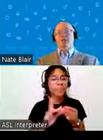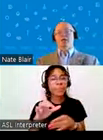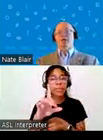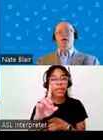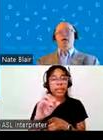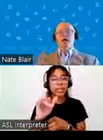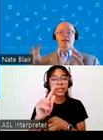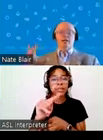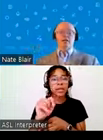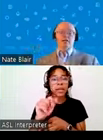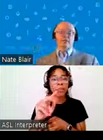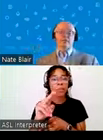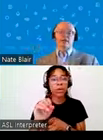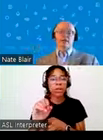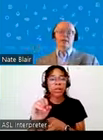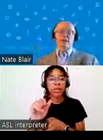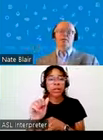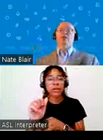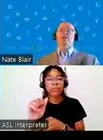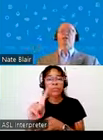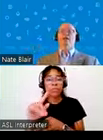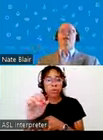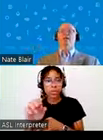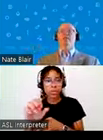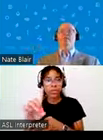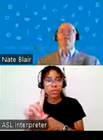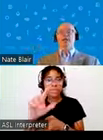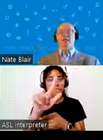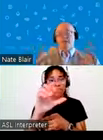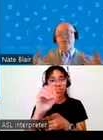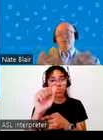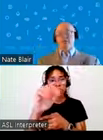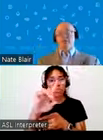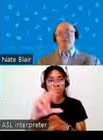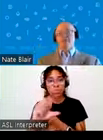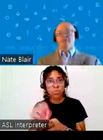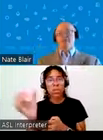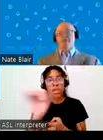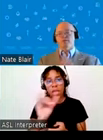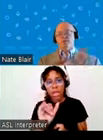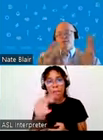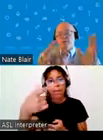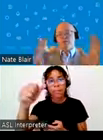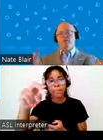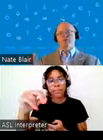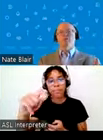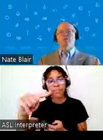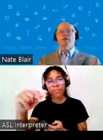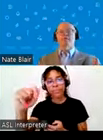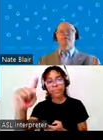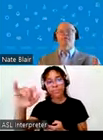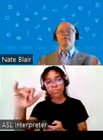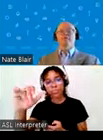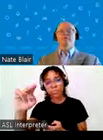Paritosh and utility scale expansion from me and scenario generation from me. So the way this